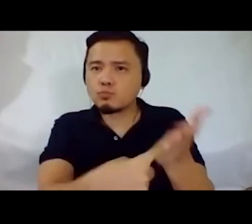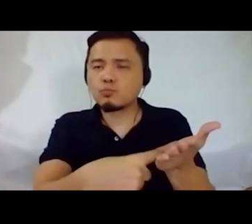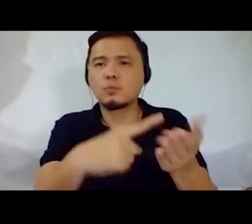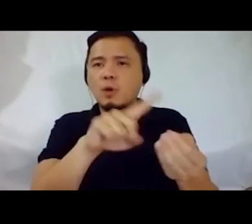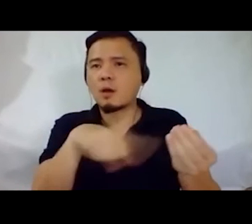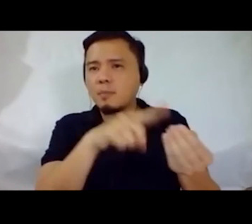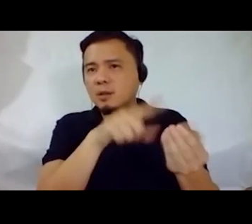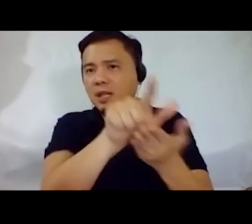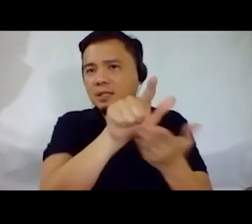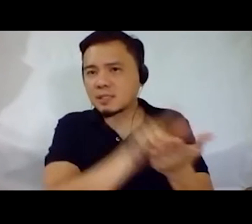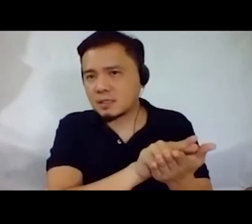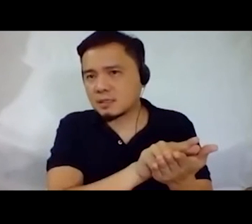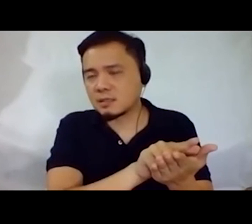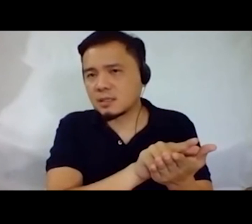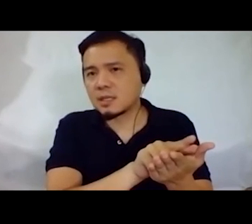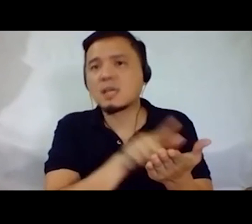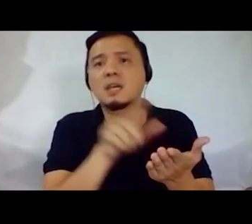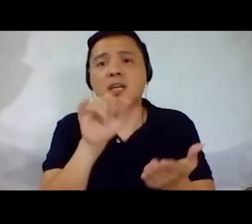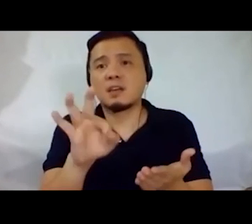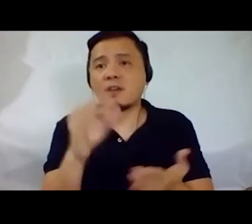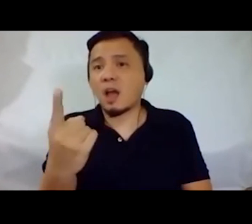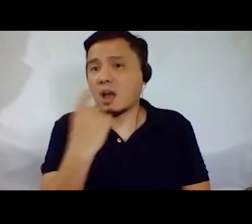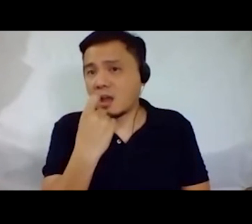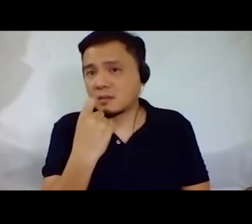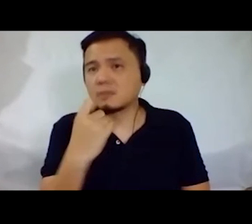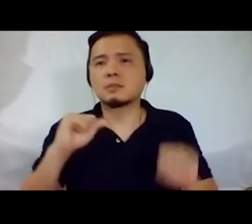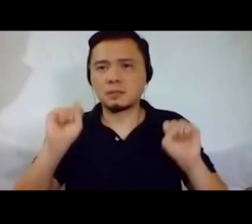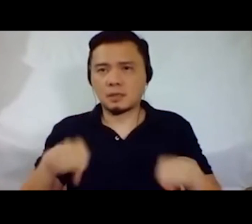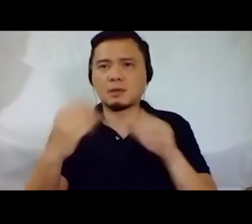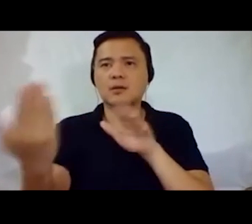anything you want to discuss about the lesson with each other?